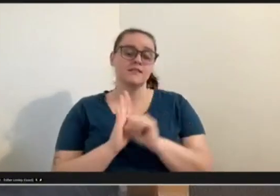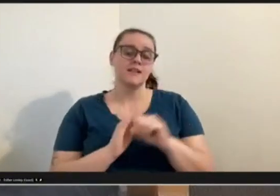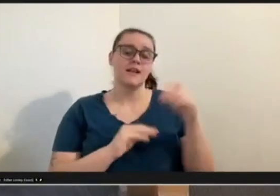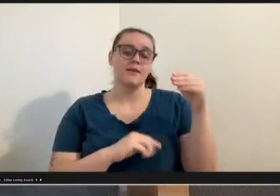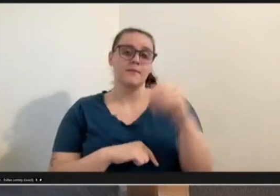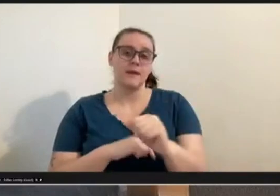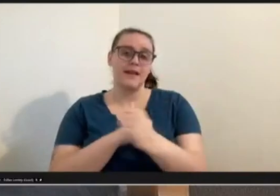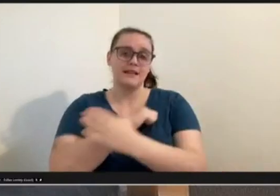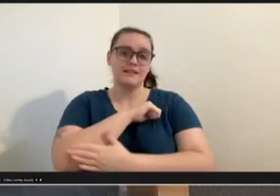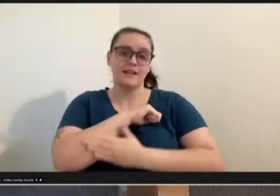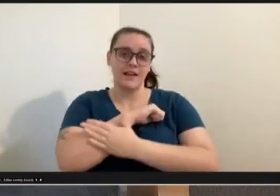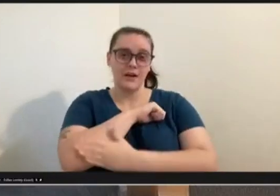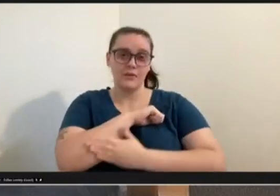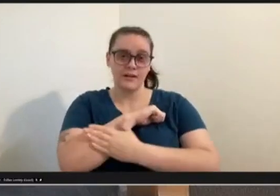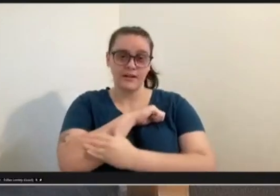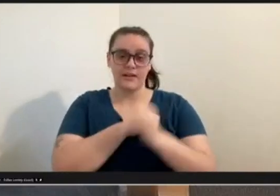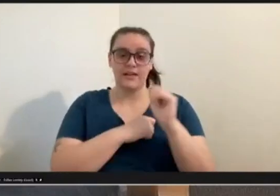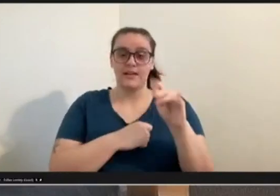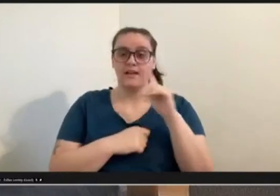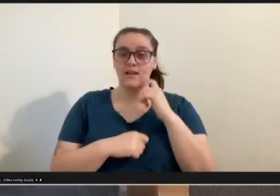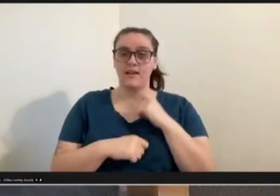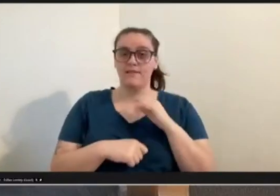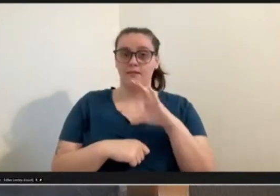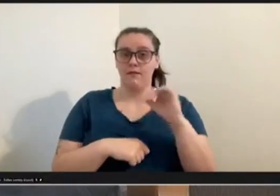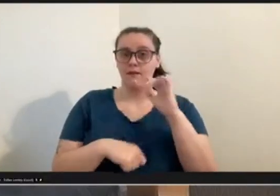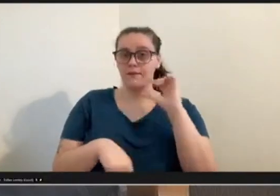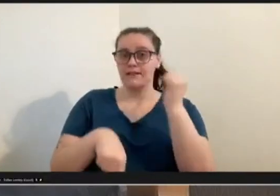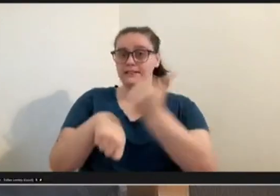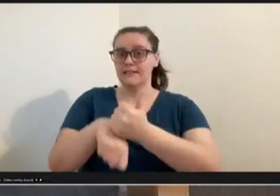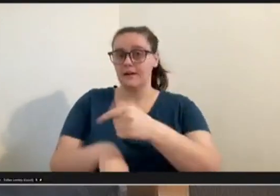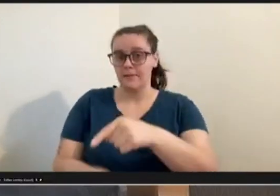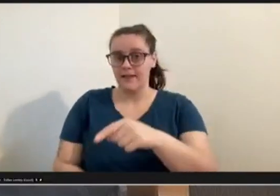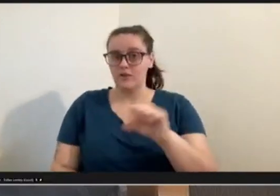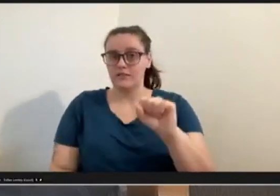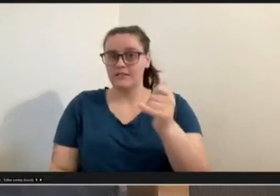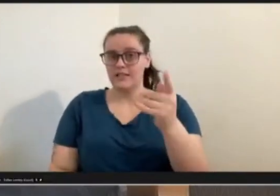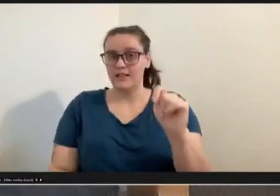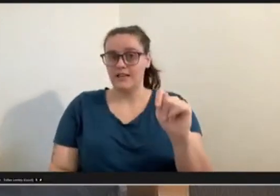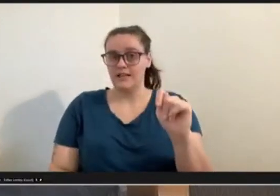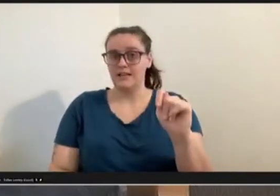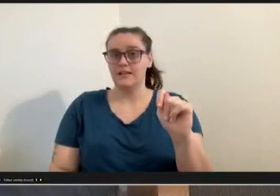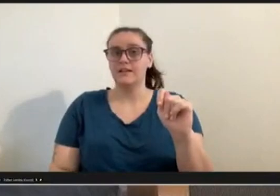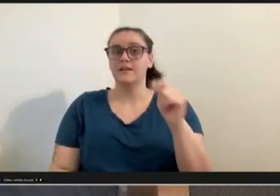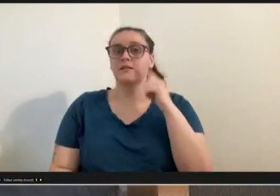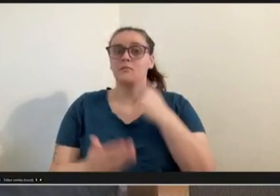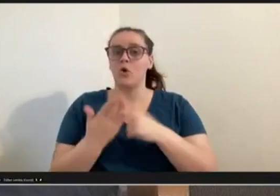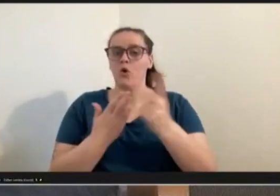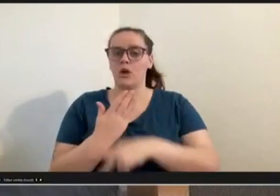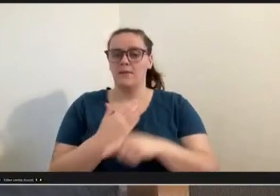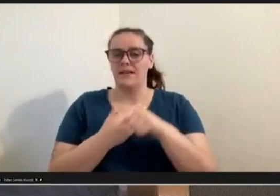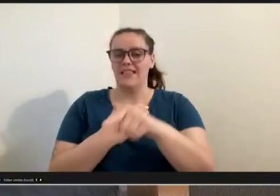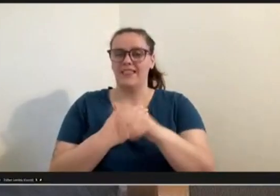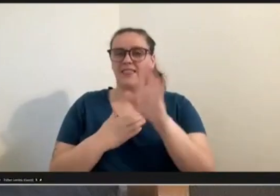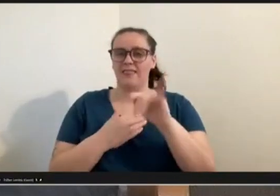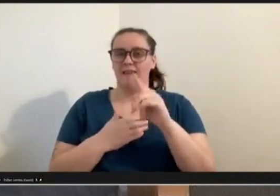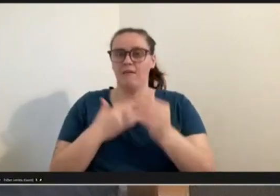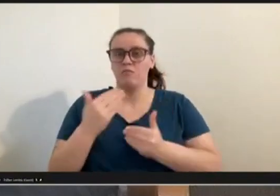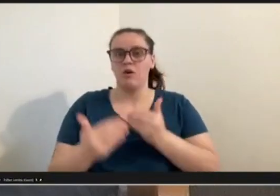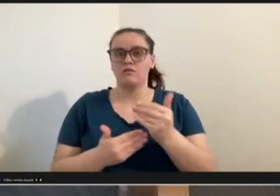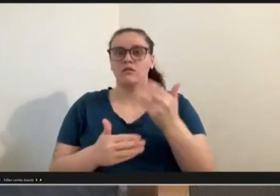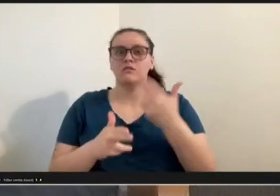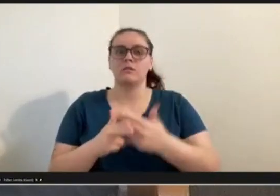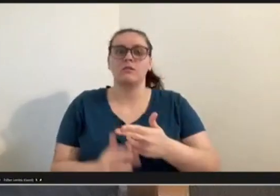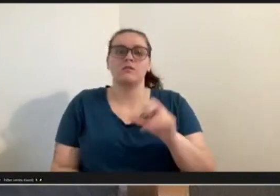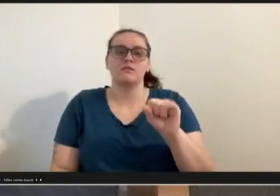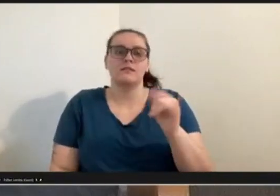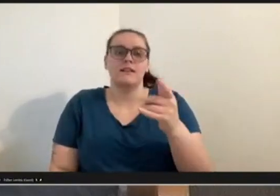a portion of that income tax received. And that's what's called SIP gain share. The amended version of this bill before you today,